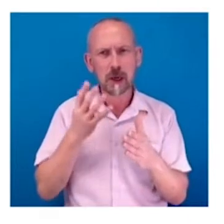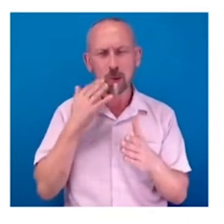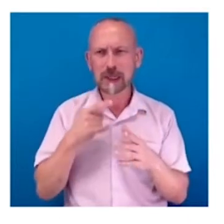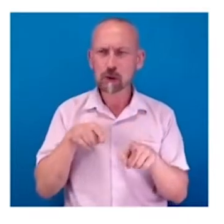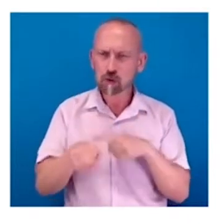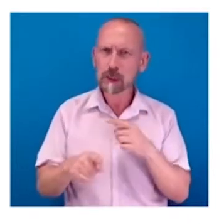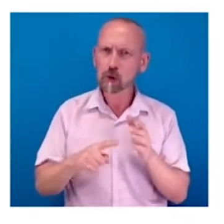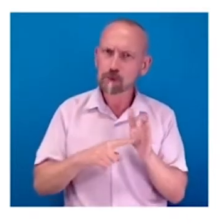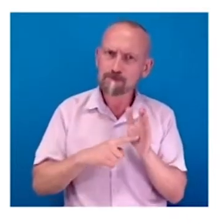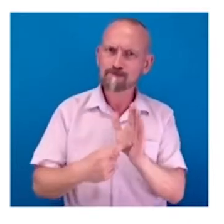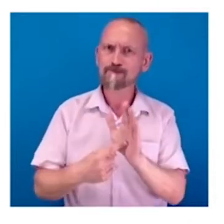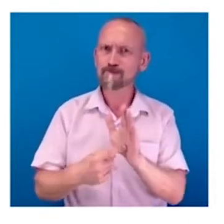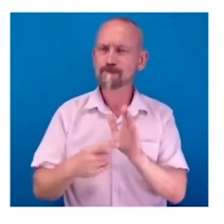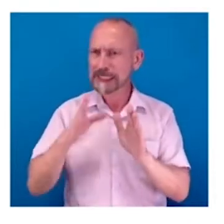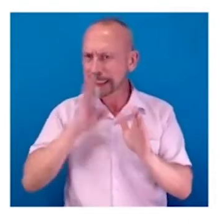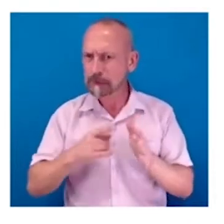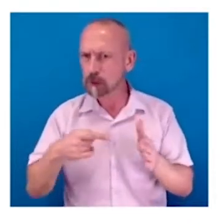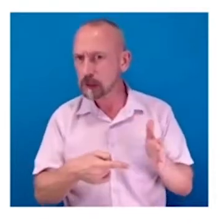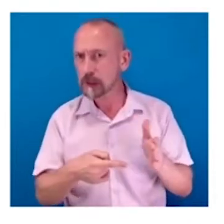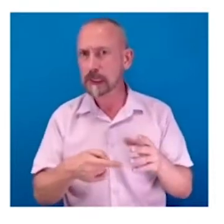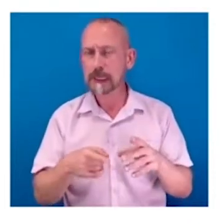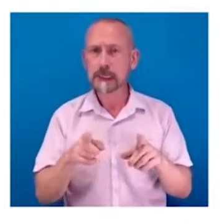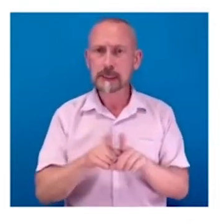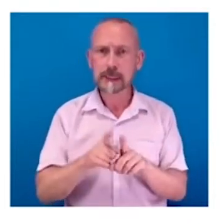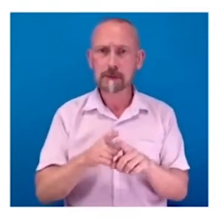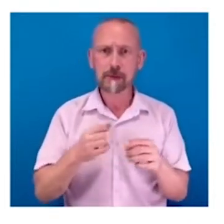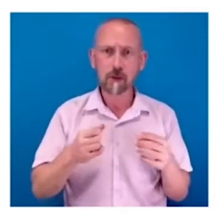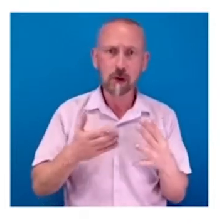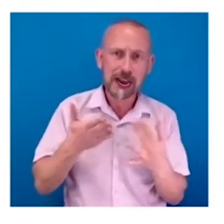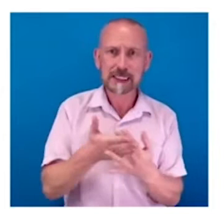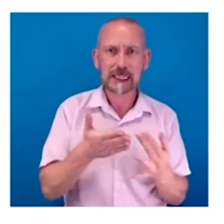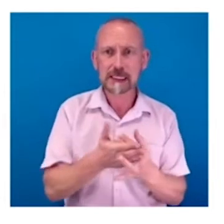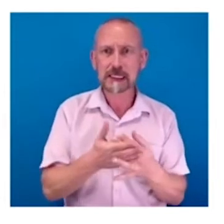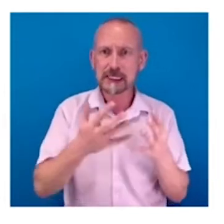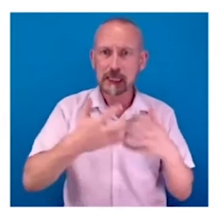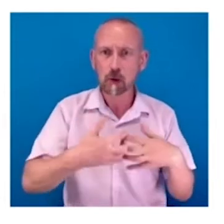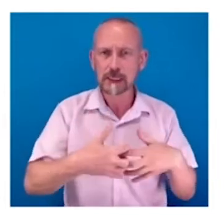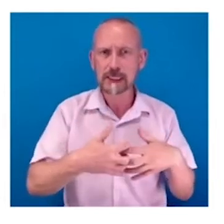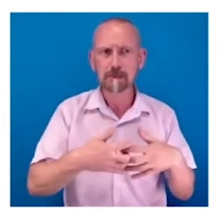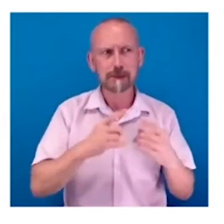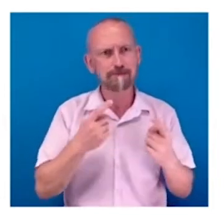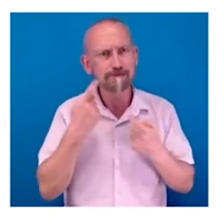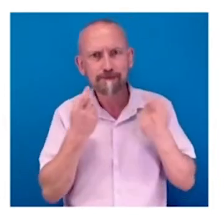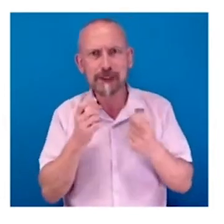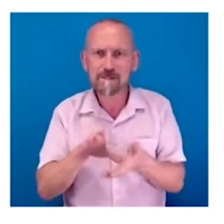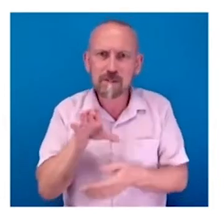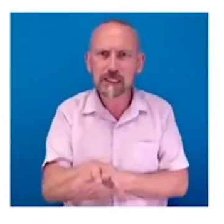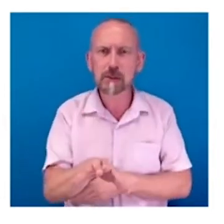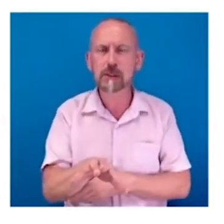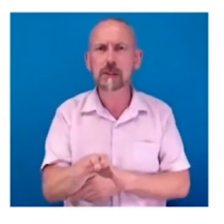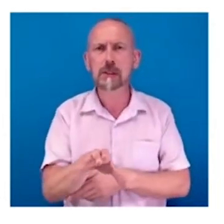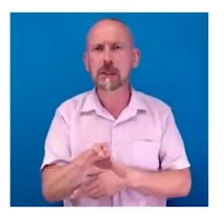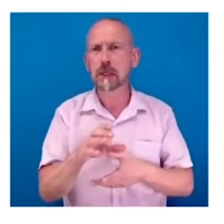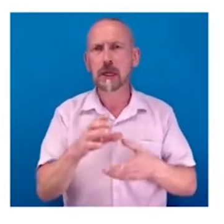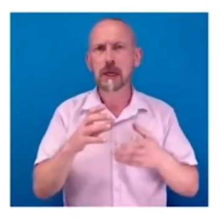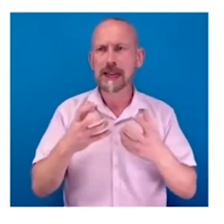when you're creating kind of accessible, inclusive tech, when it comes to things like investment or how you appear to the kind of different markets you're